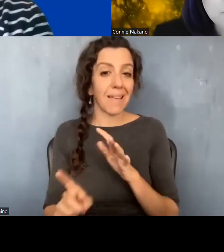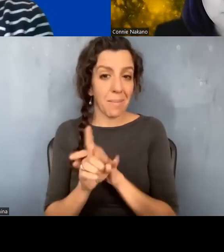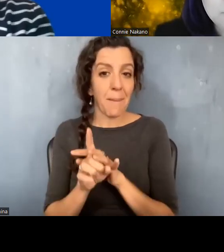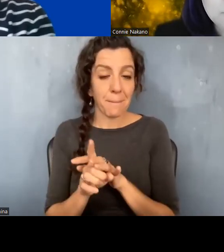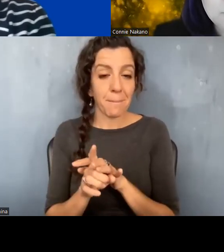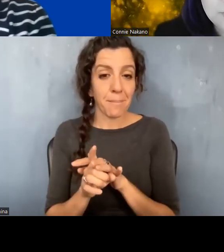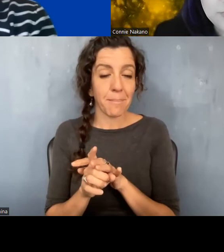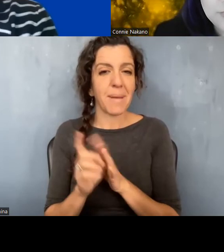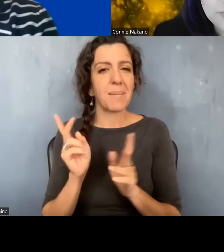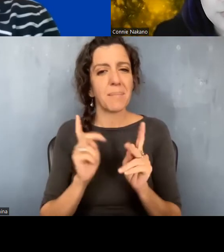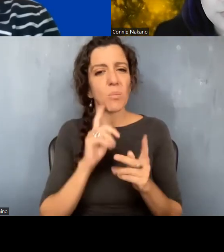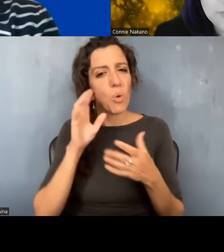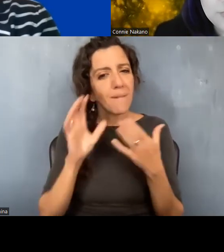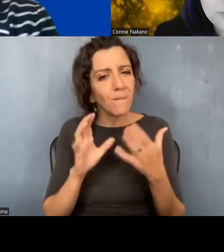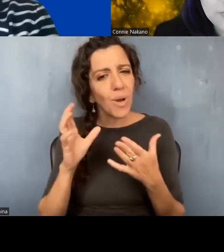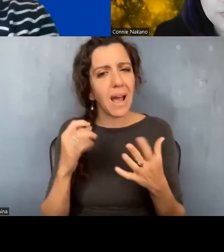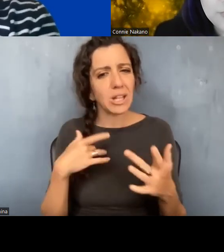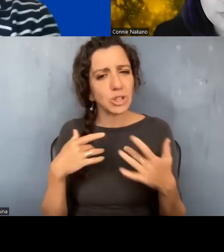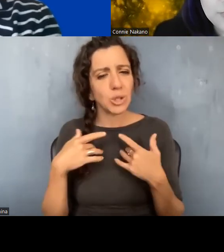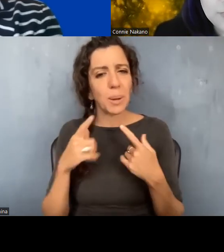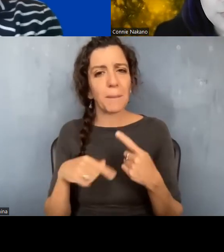was confusion and concern about